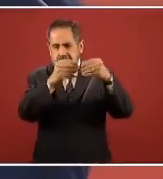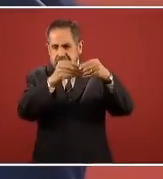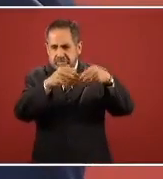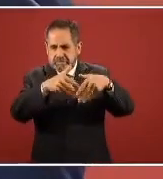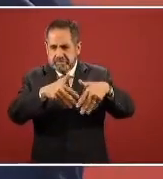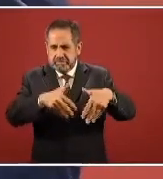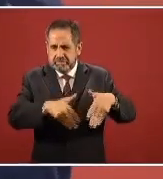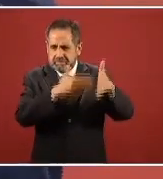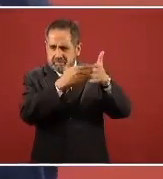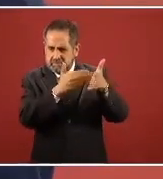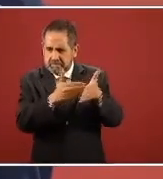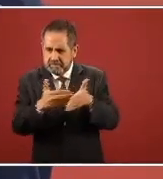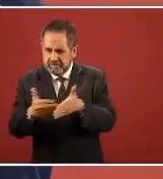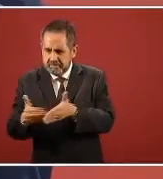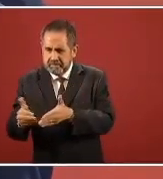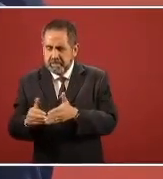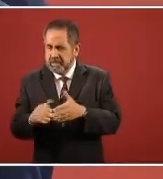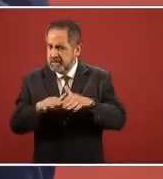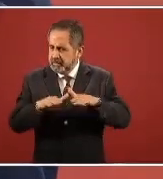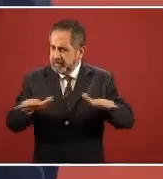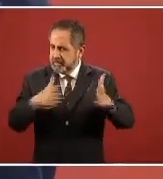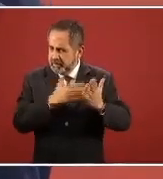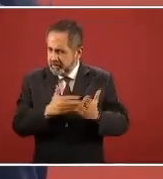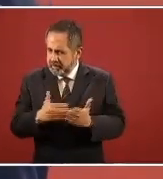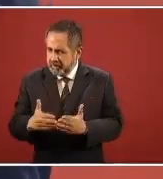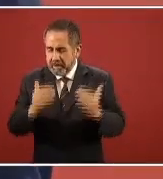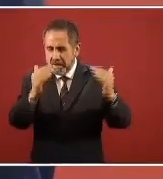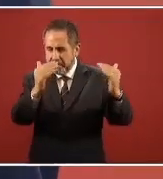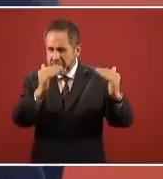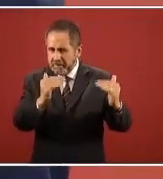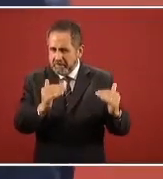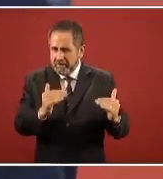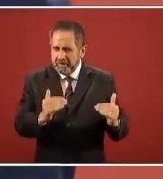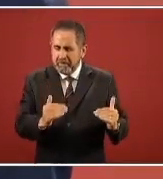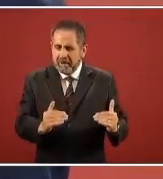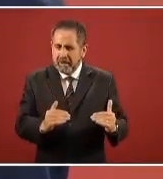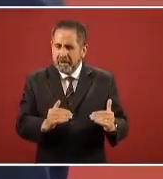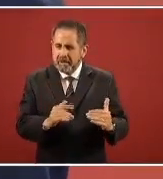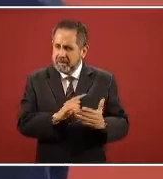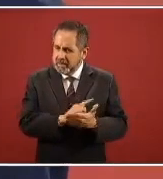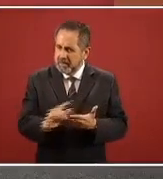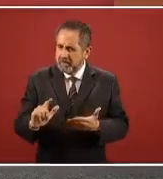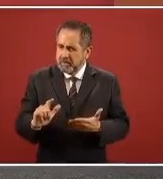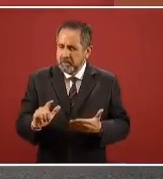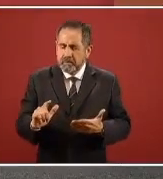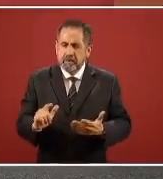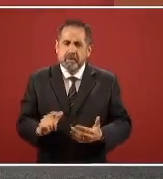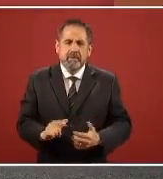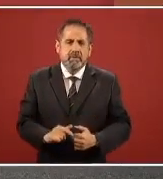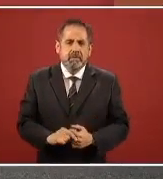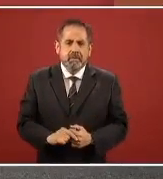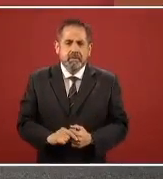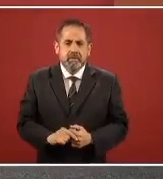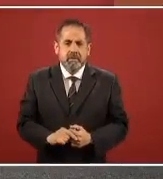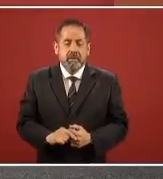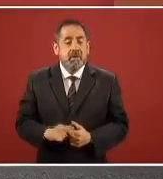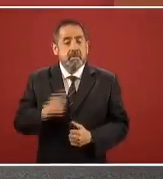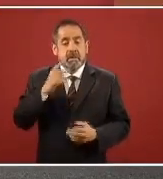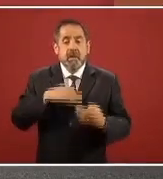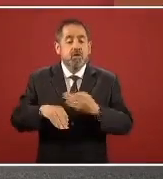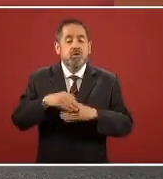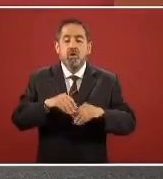Permeando. Permeating. Tiene que ir bajando. And it has to come down. A toda la